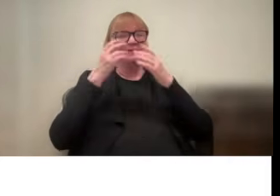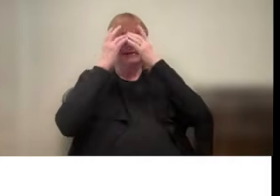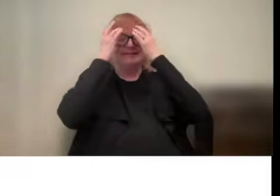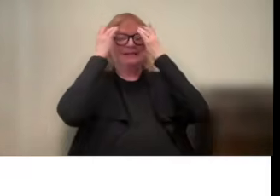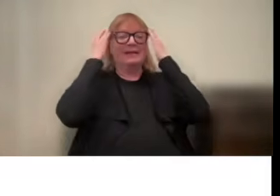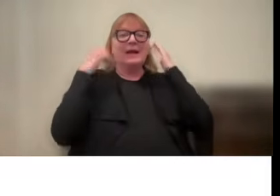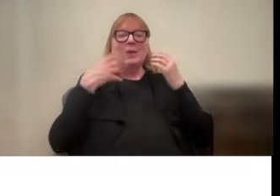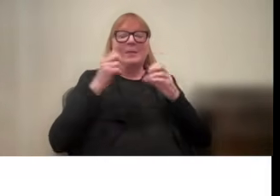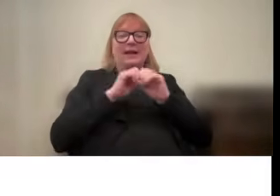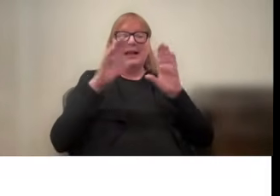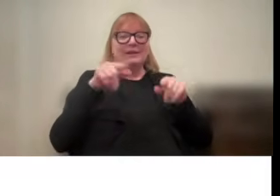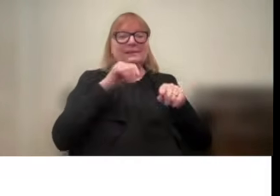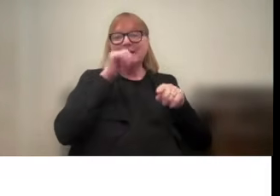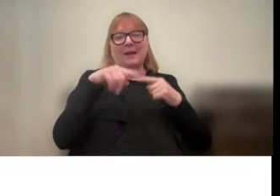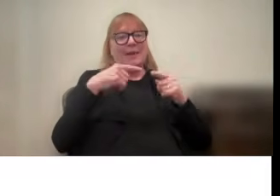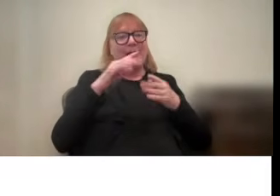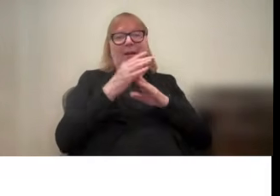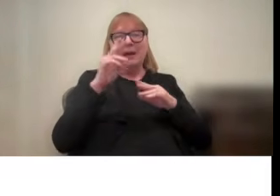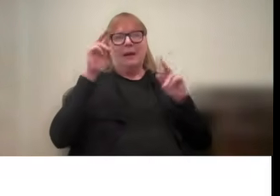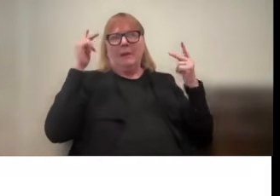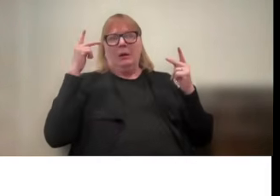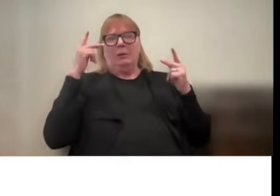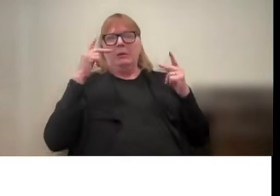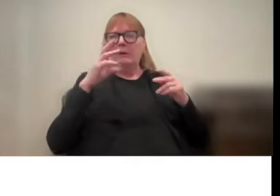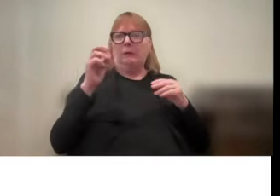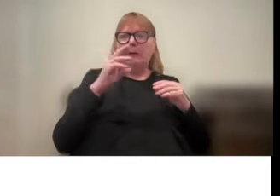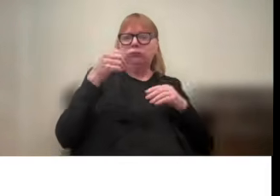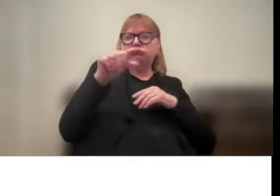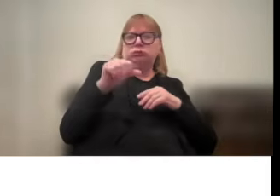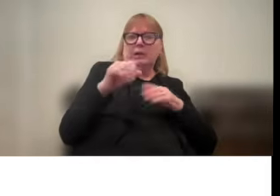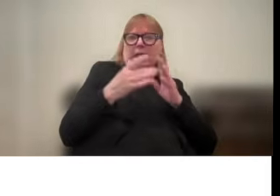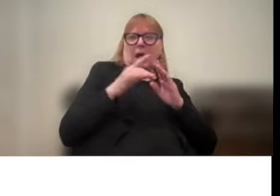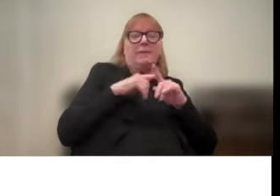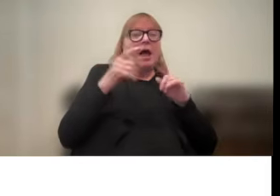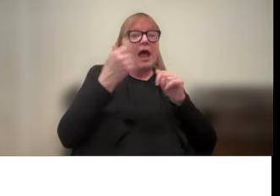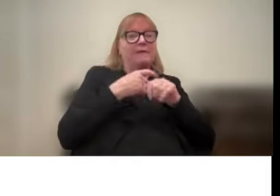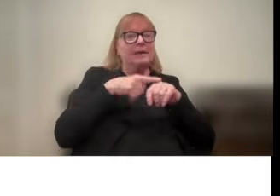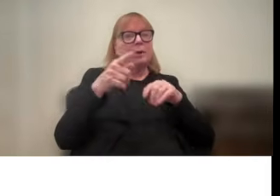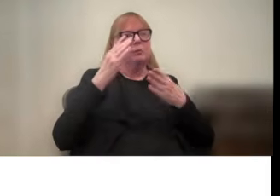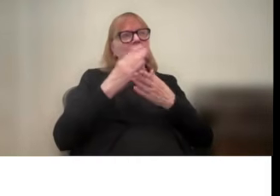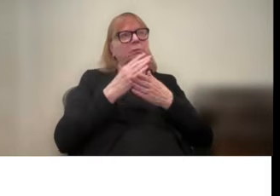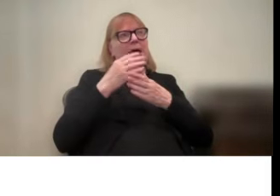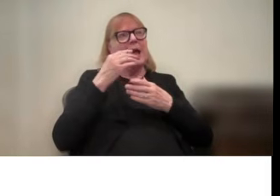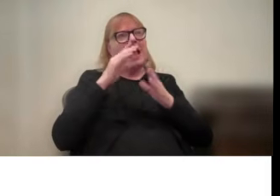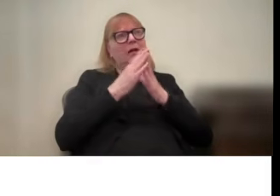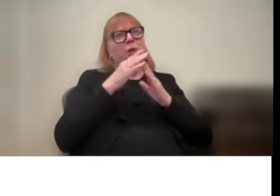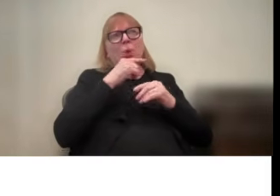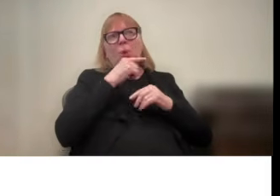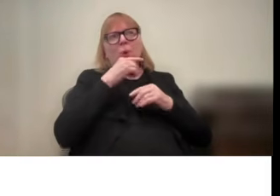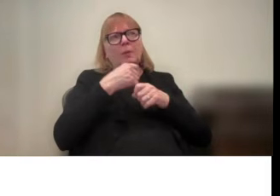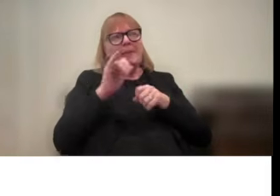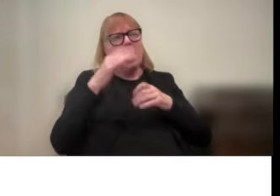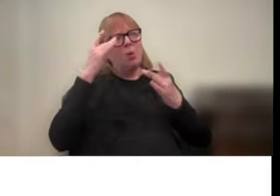And I want to be clear, this is not about becoming paranoid or rejecting technology, but every time you pause to ask who made this and why,